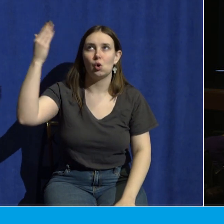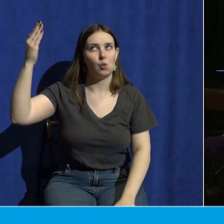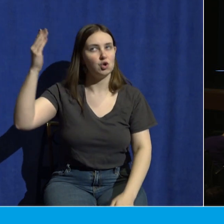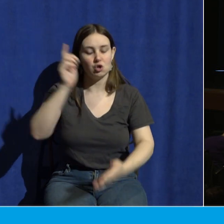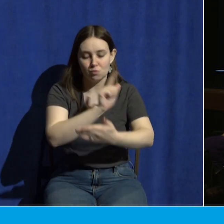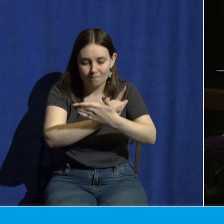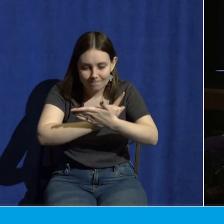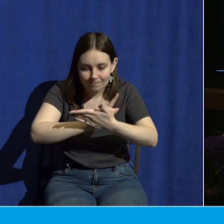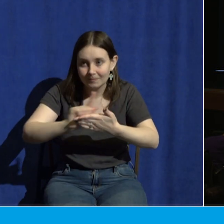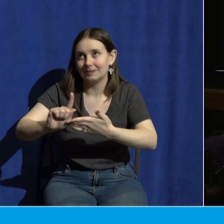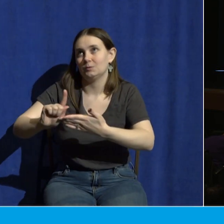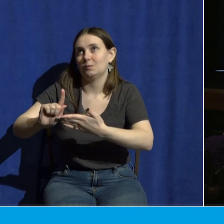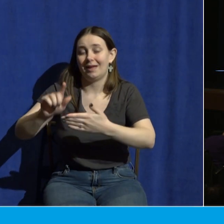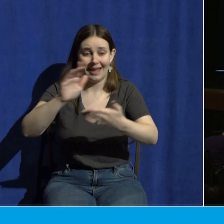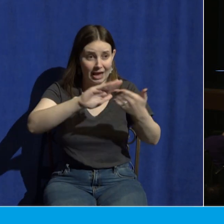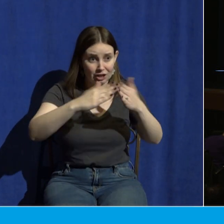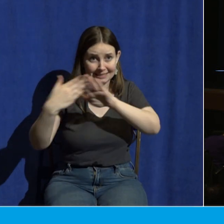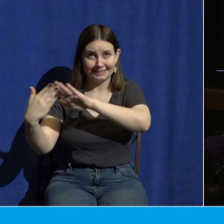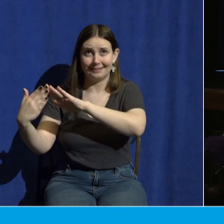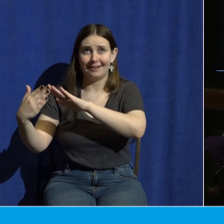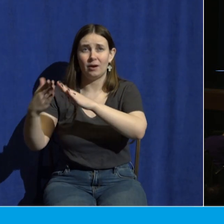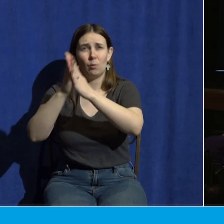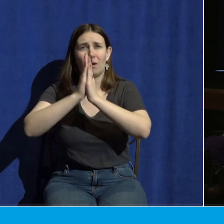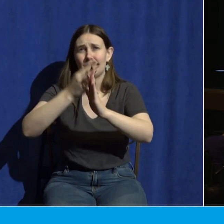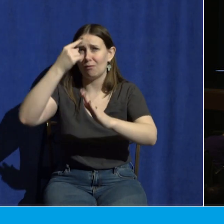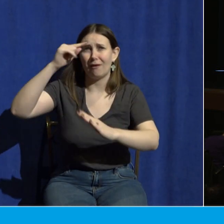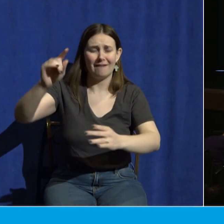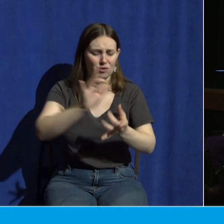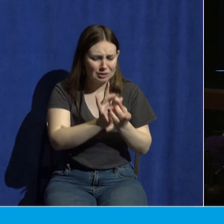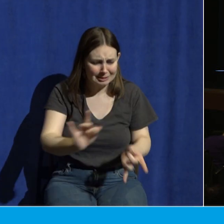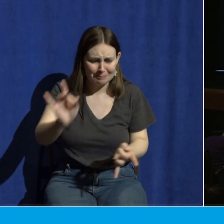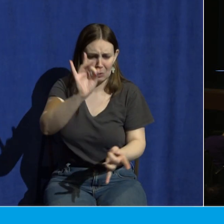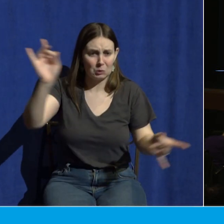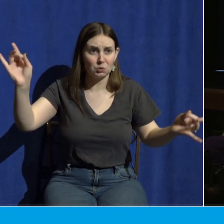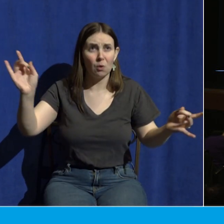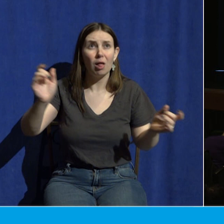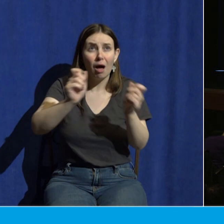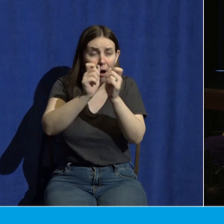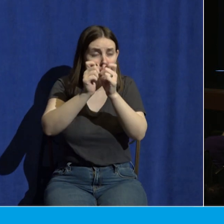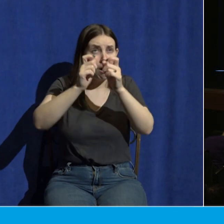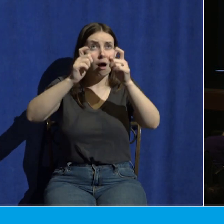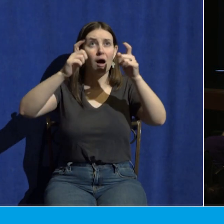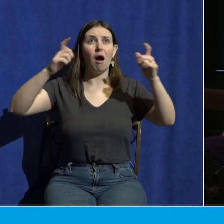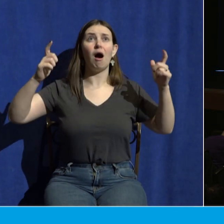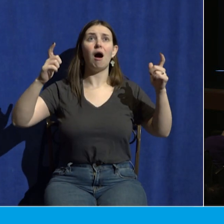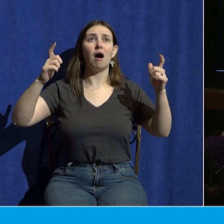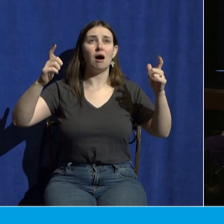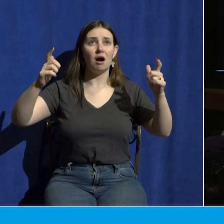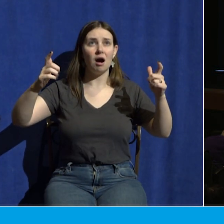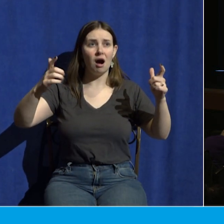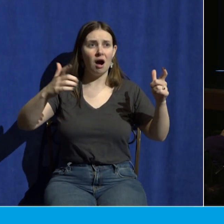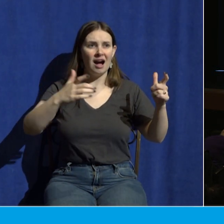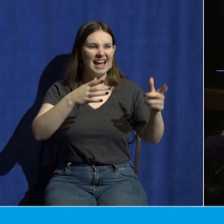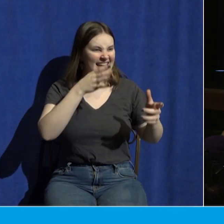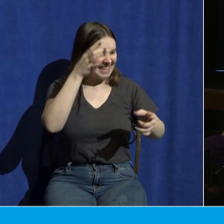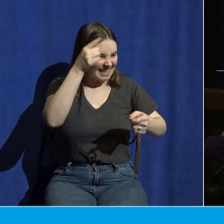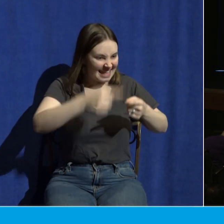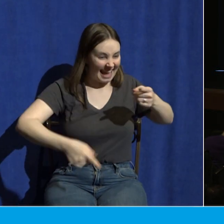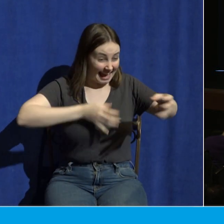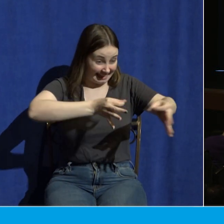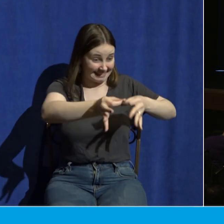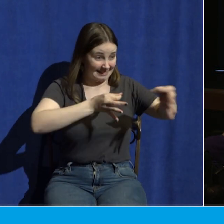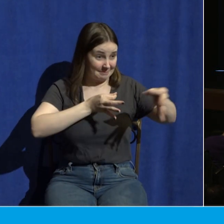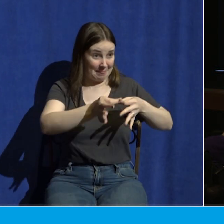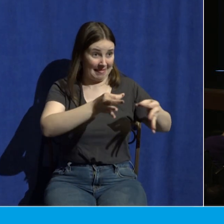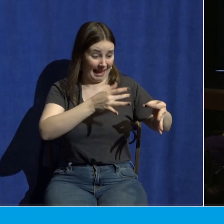week. In our city, we pray for spiritual awakening in our city, for unexplainably soft hearts,